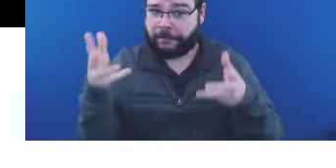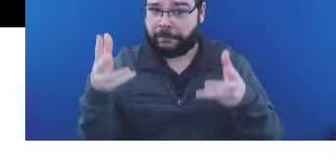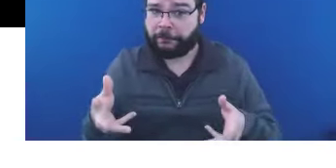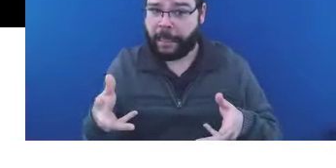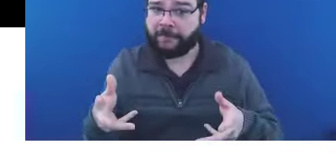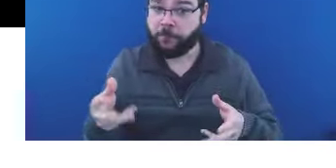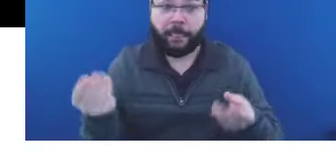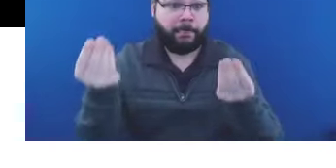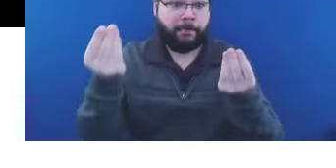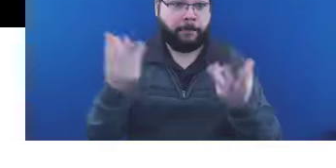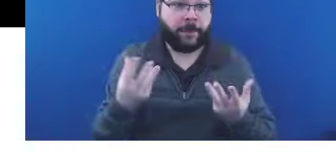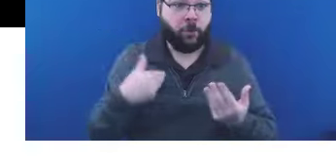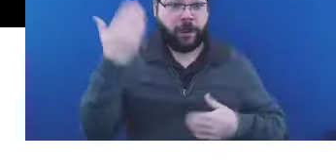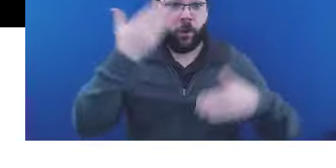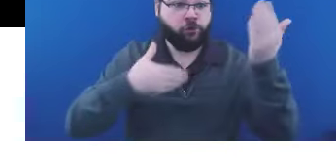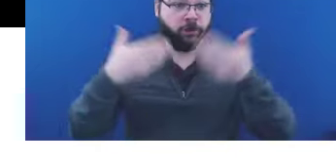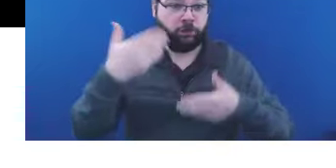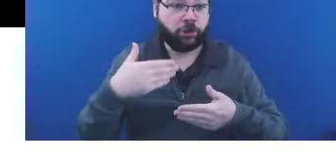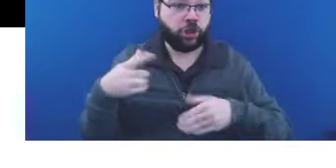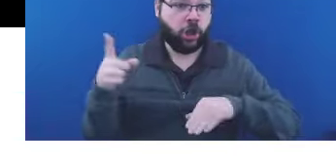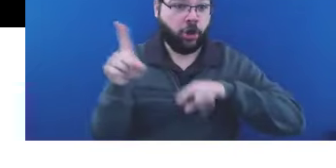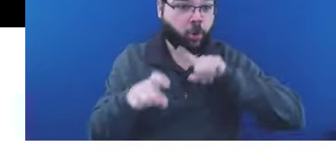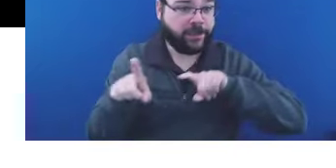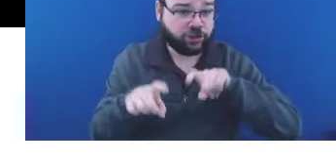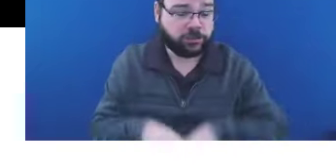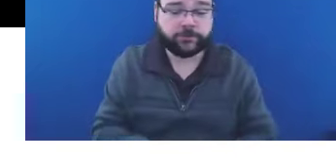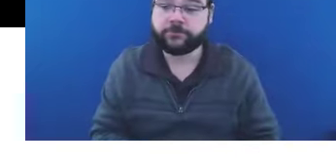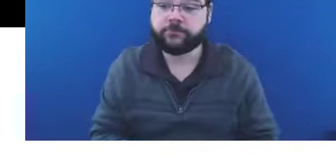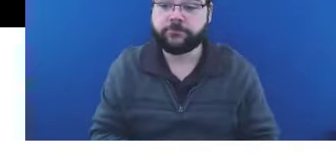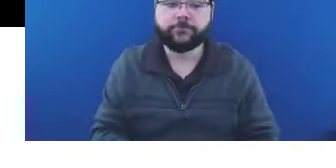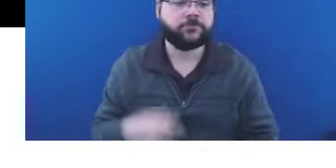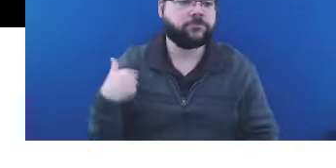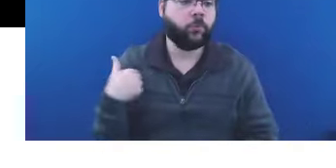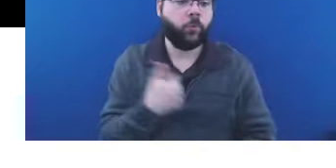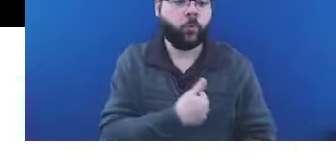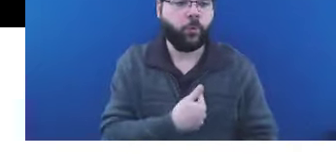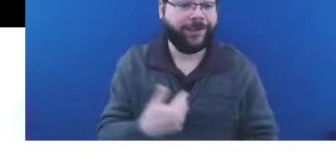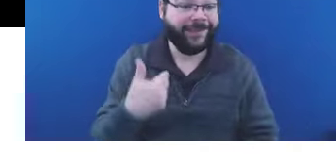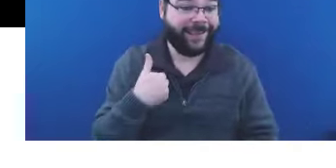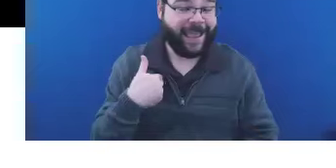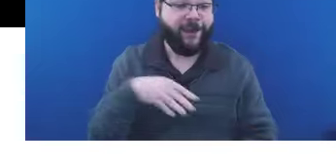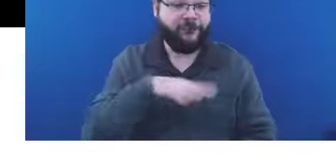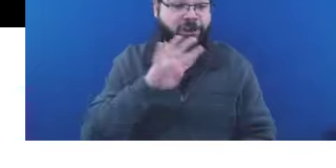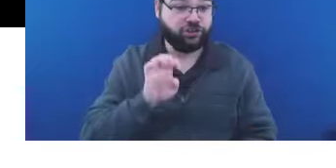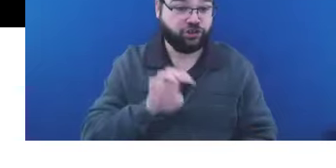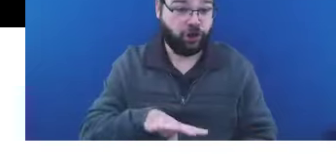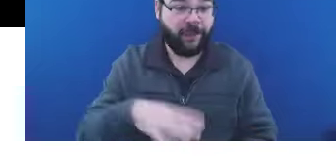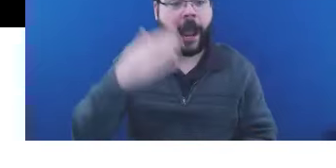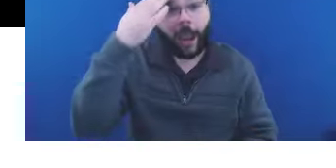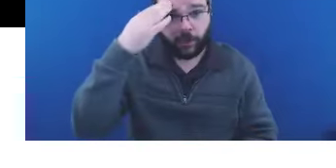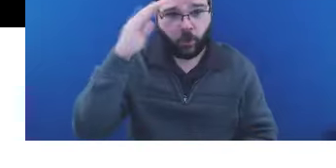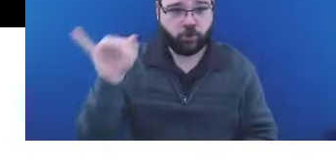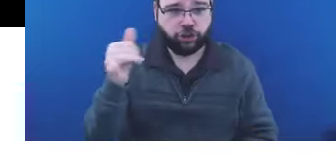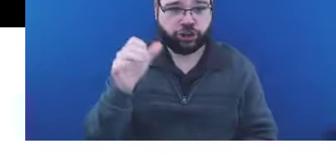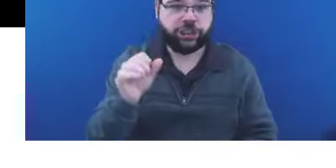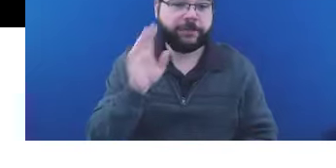else can let me know if I've missed something. So we have a survey that I know James will put in the chat